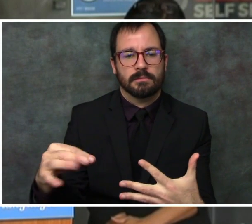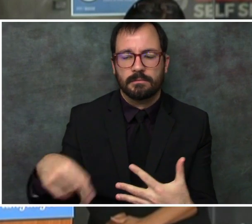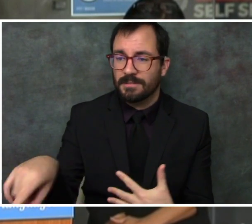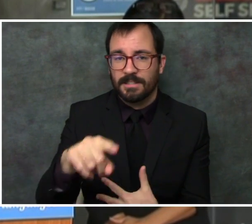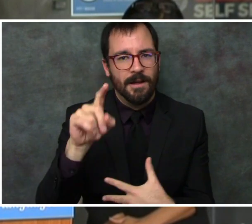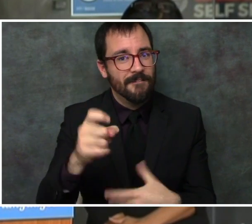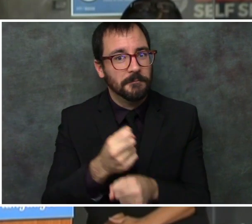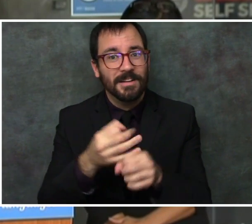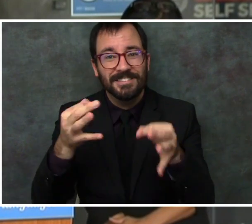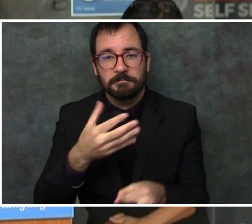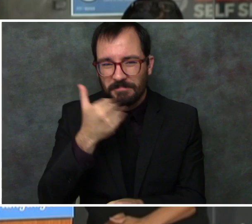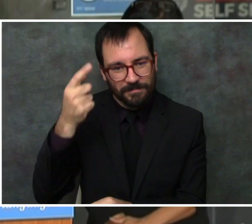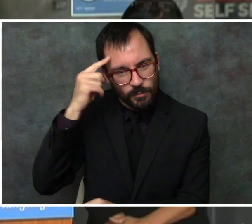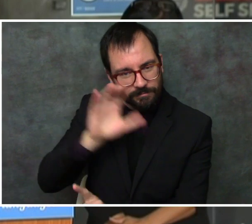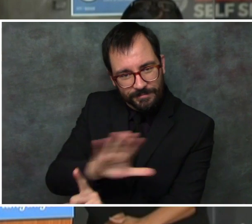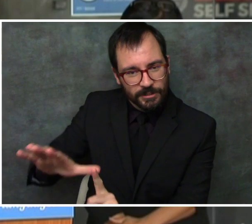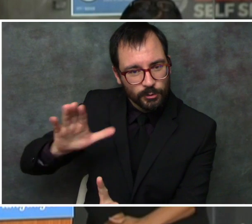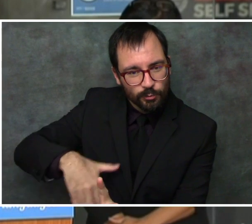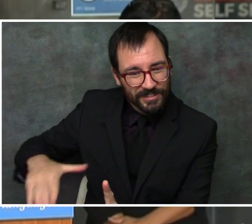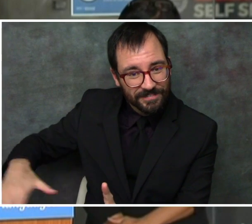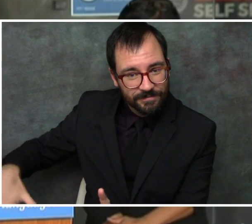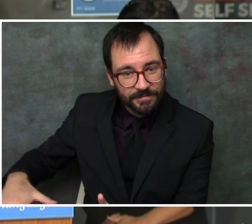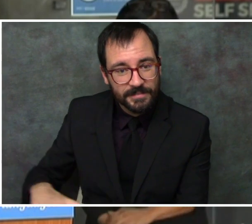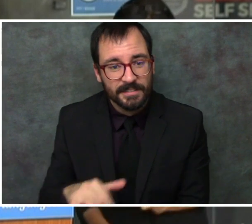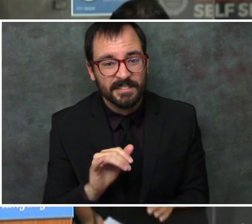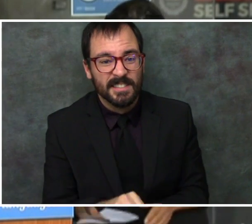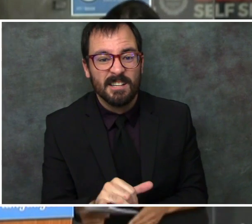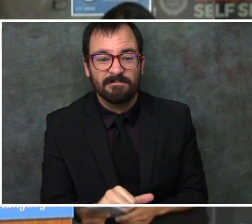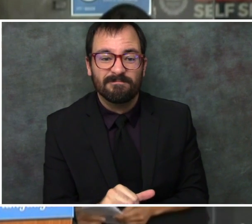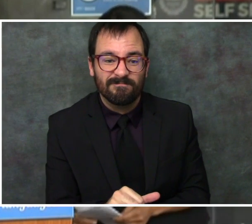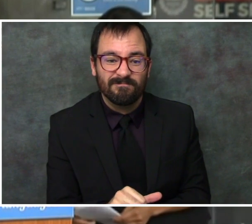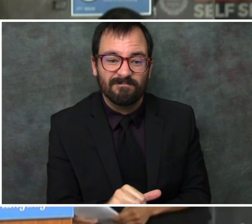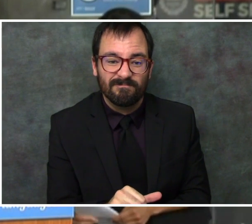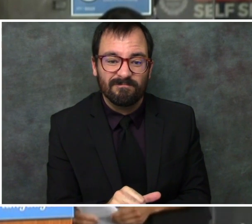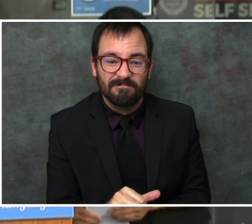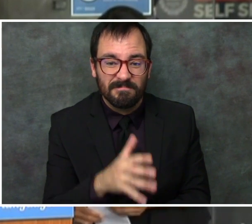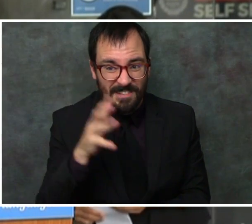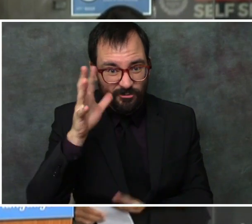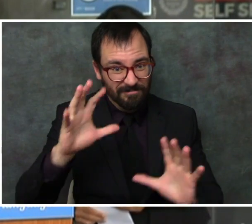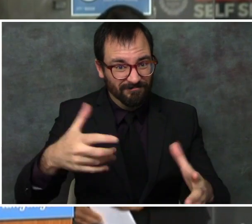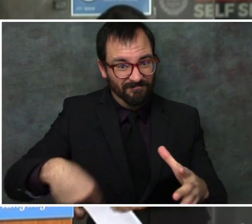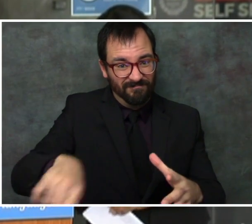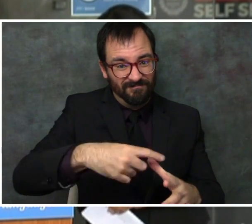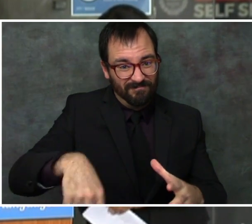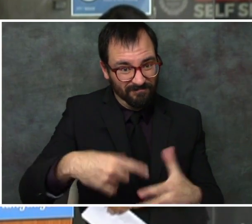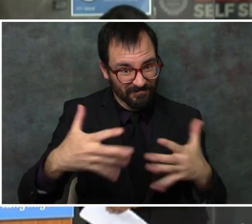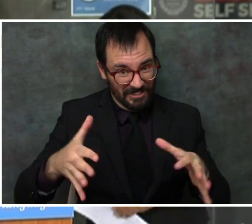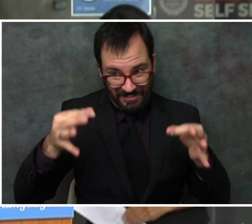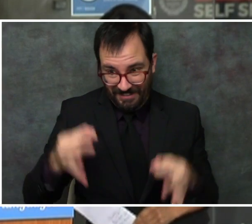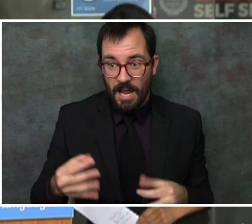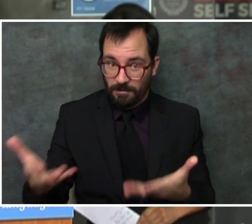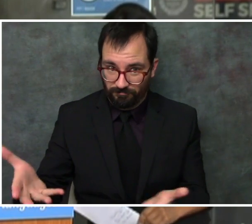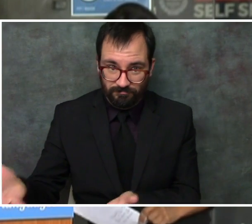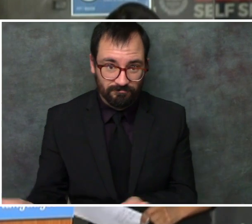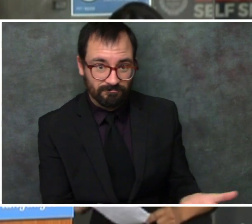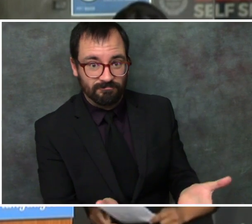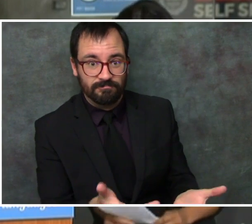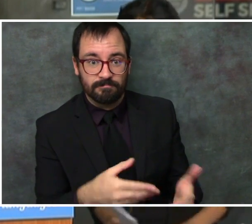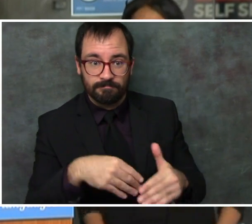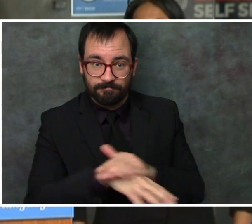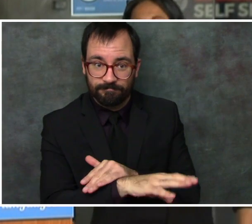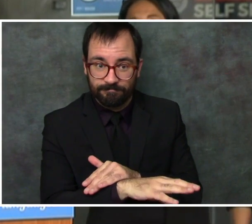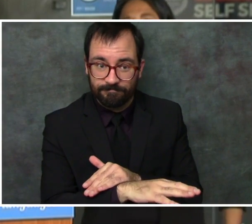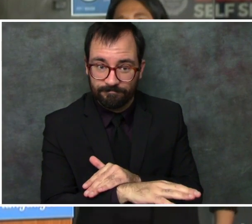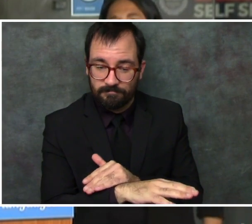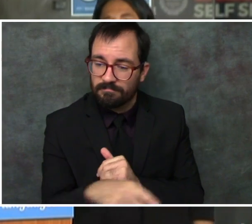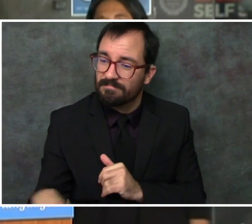2,600 parents that have made the decision for in-person learning for their students, they made that choice based on the fact that their children needed